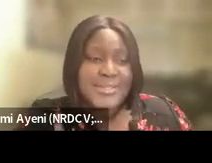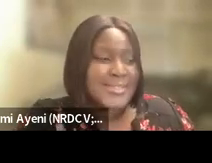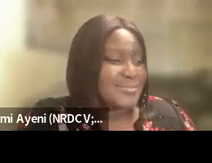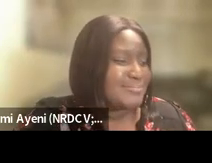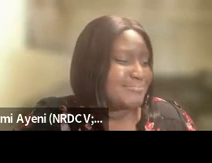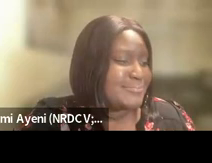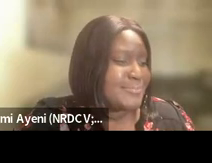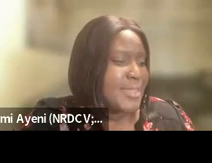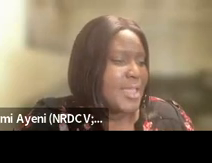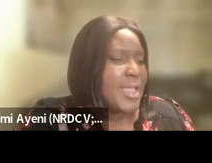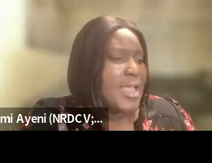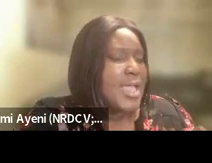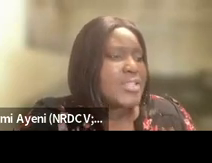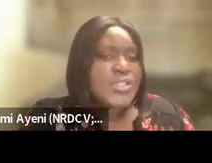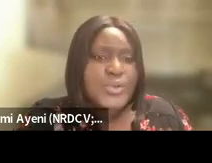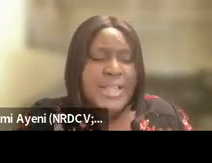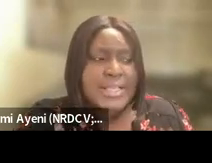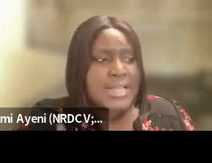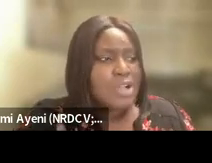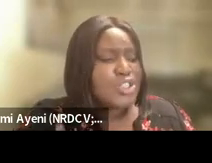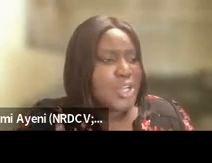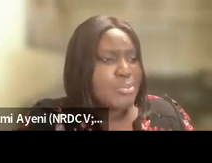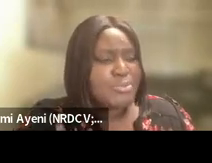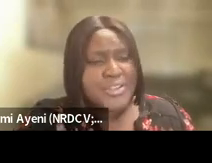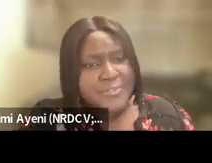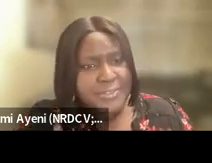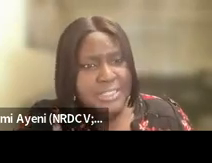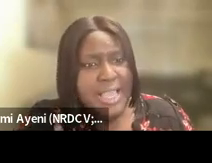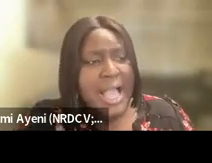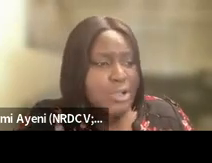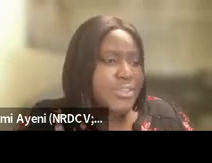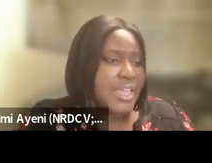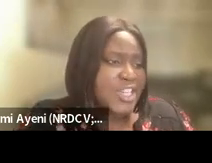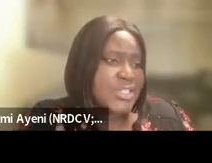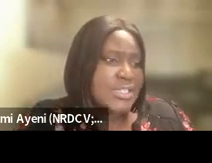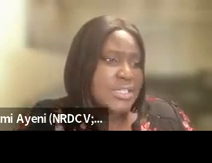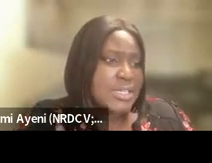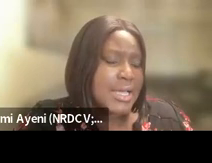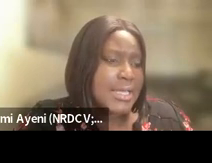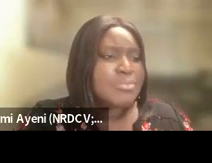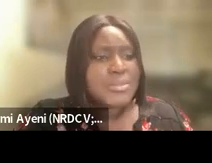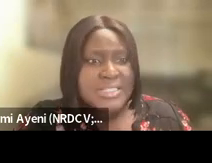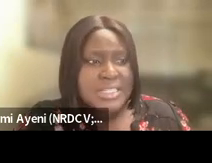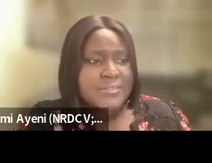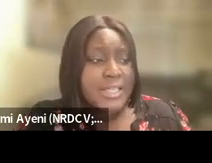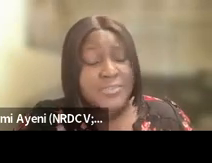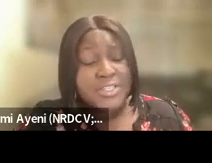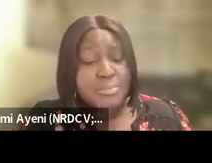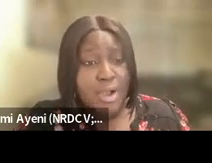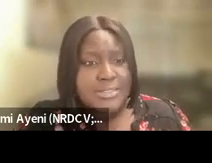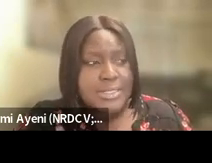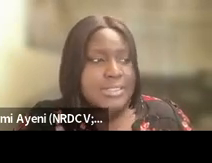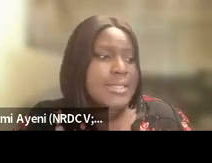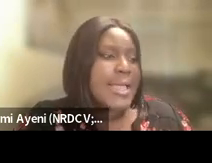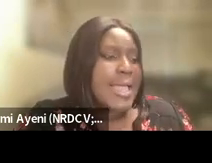Next slide, please. And so next, I'll share briefly how the agency implemented the flex